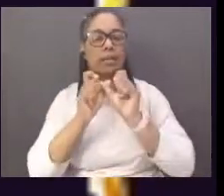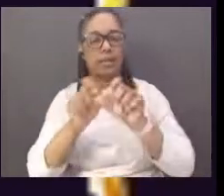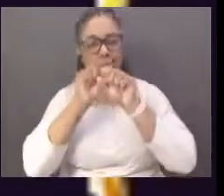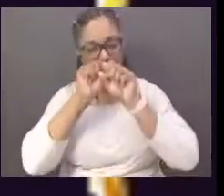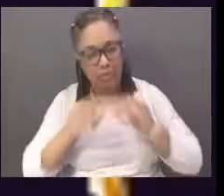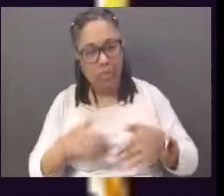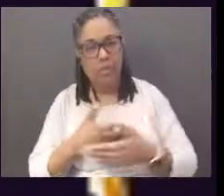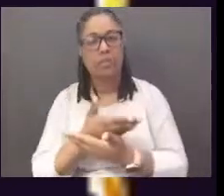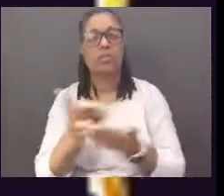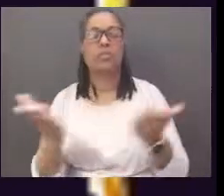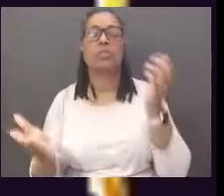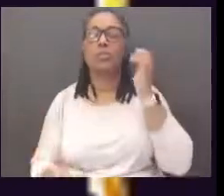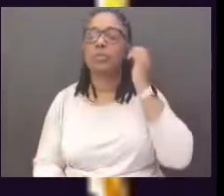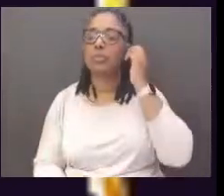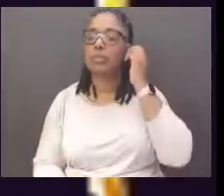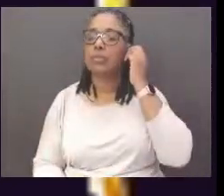with